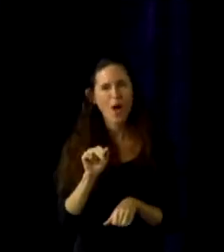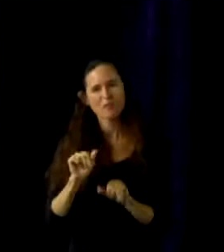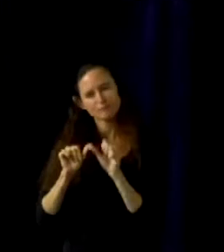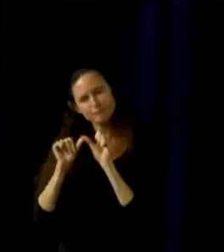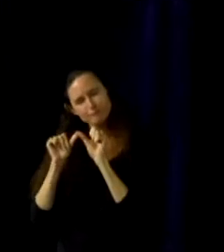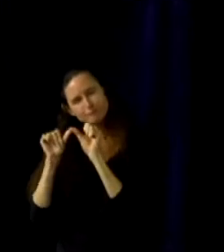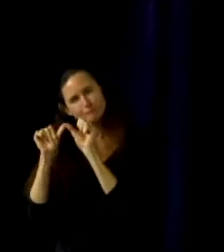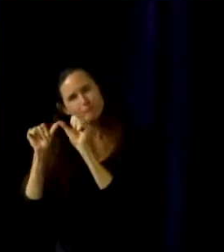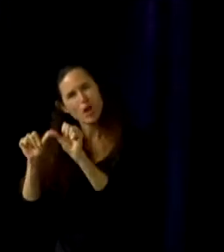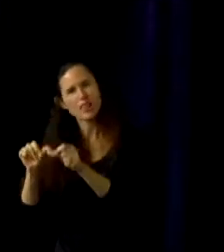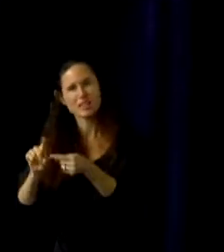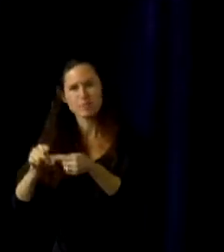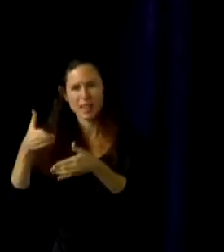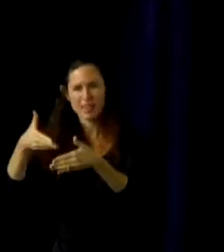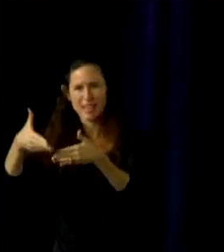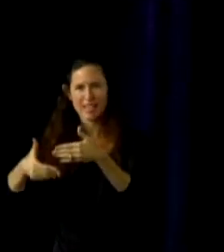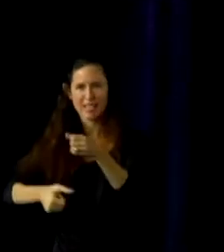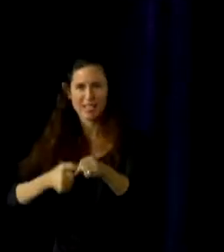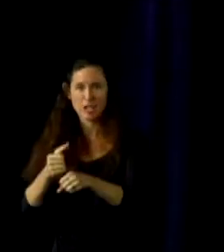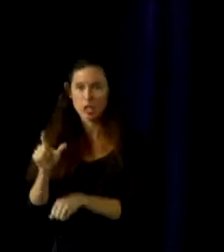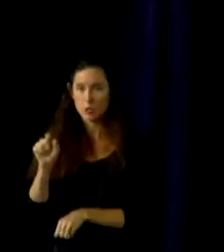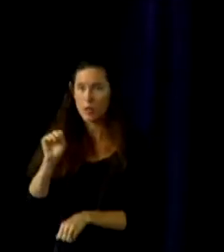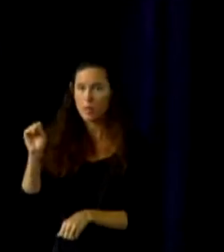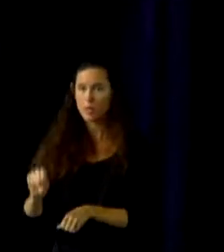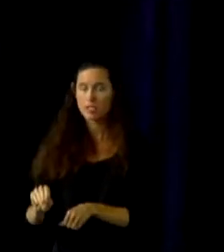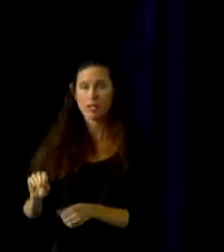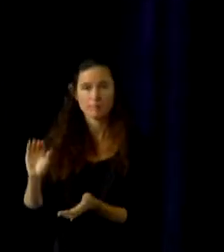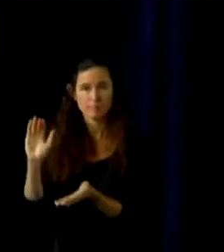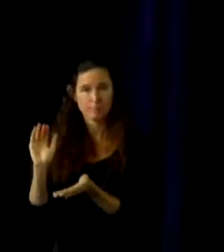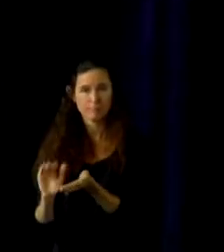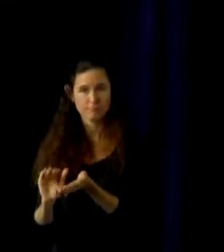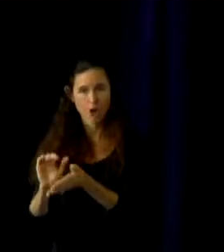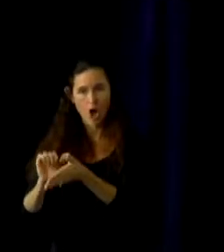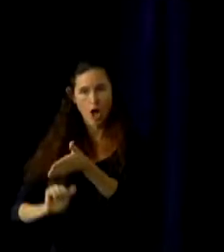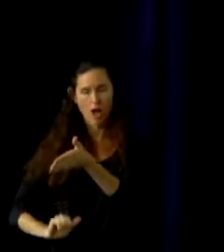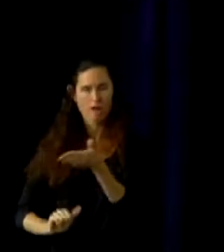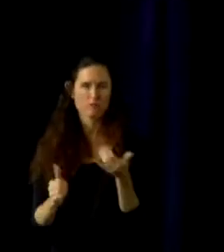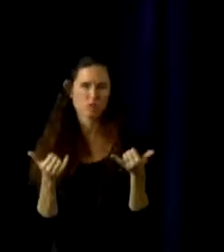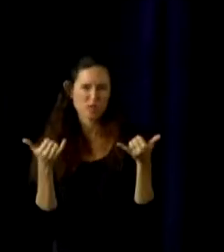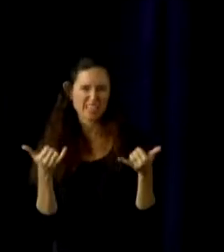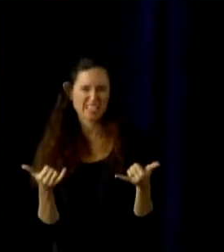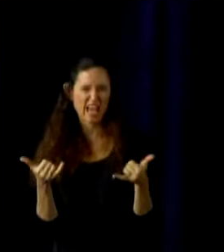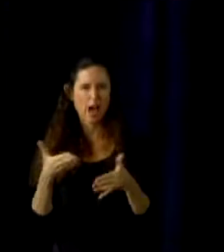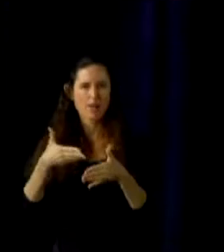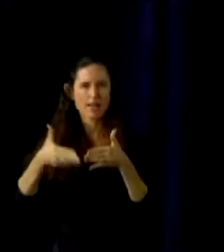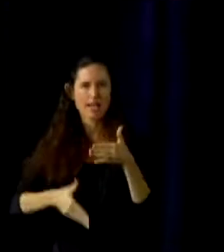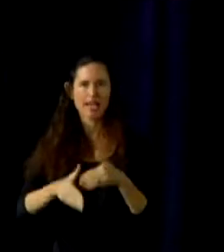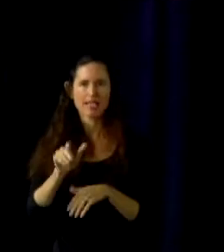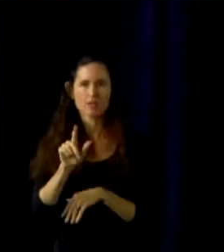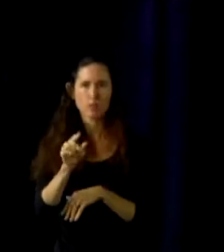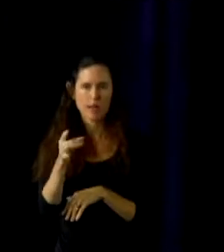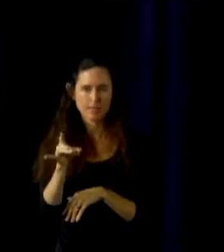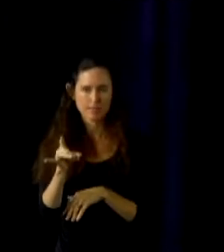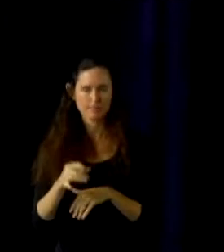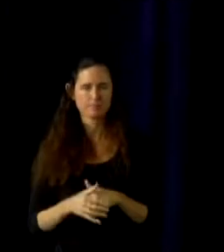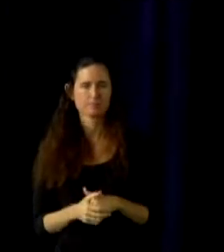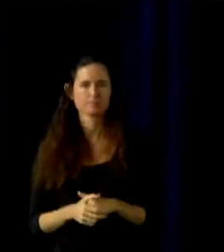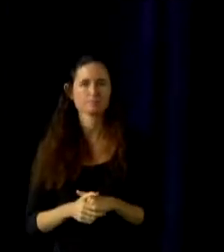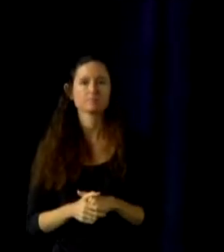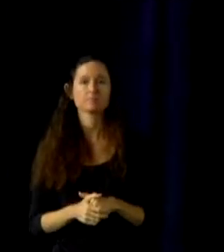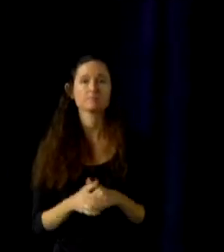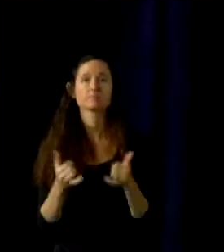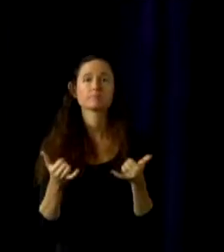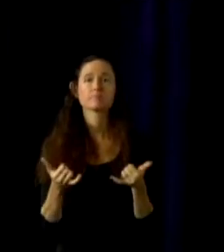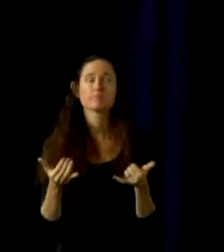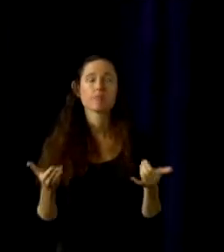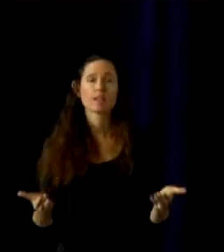till the end of the year. So that's 20% off, again, between now and the end of 2018. Now, let's bring up